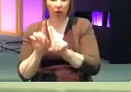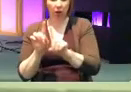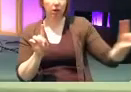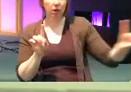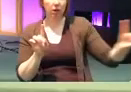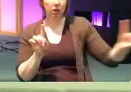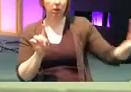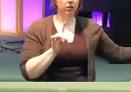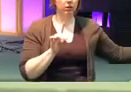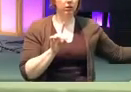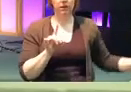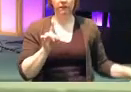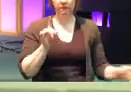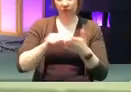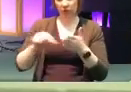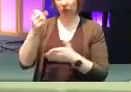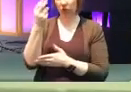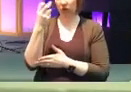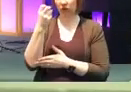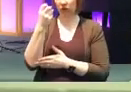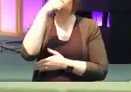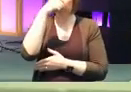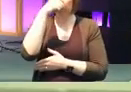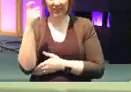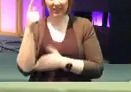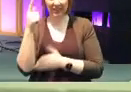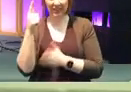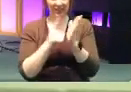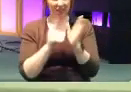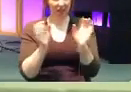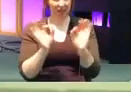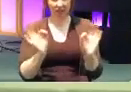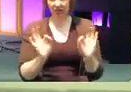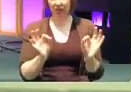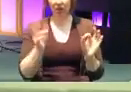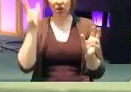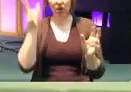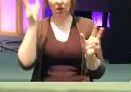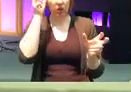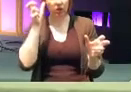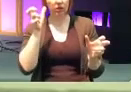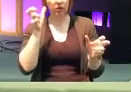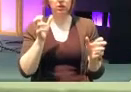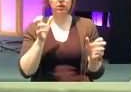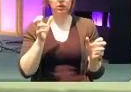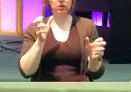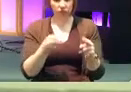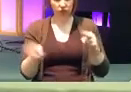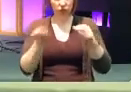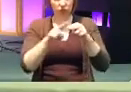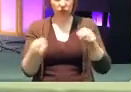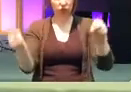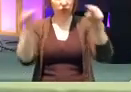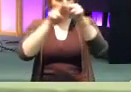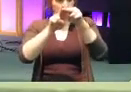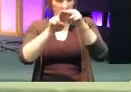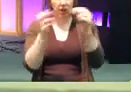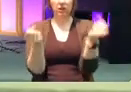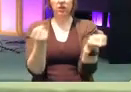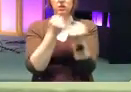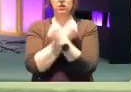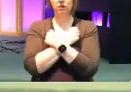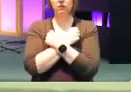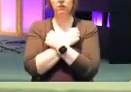verse 12, and because lawlessness and wicked and evil will be increased, the